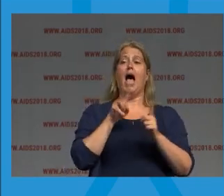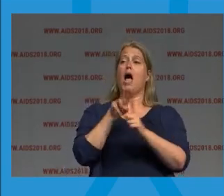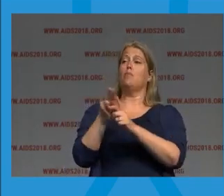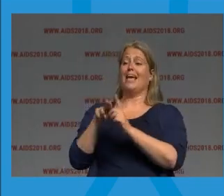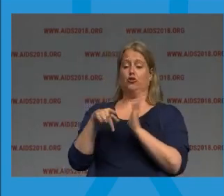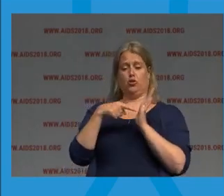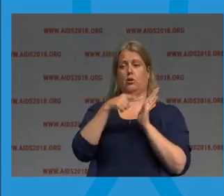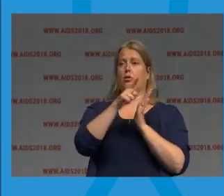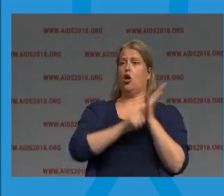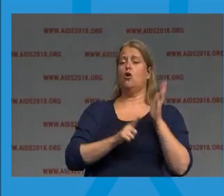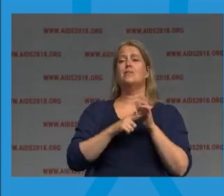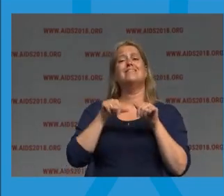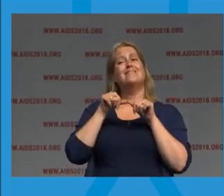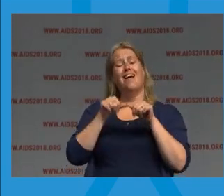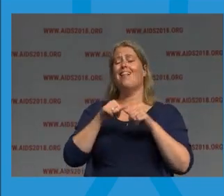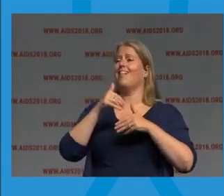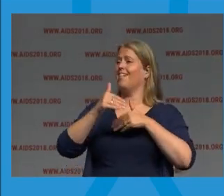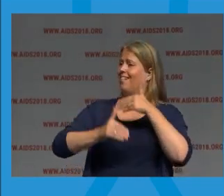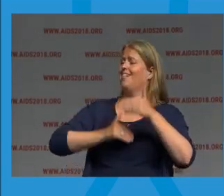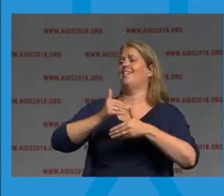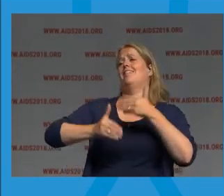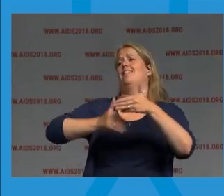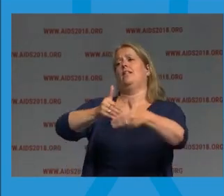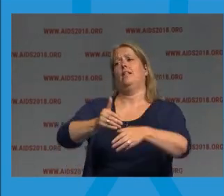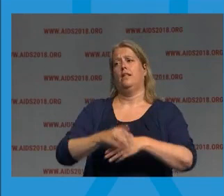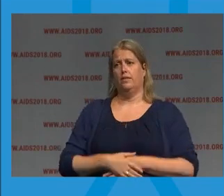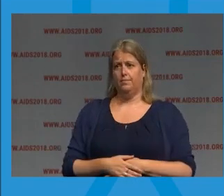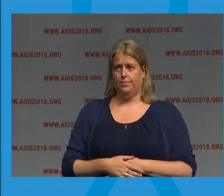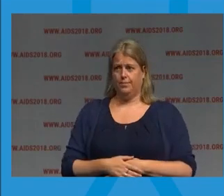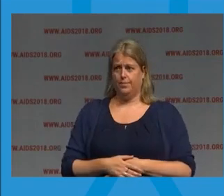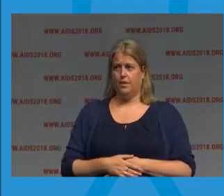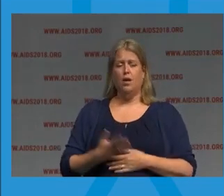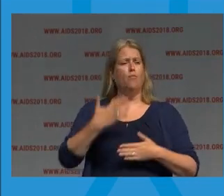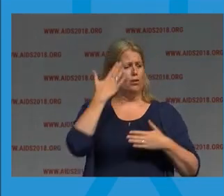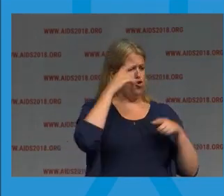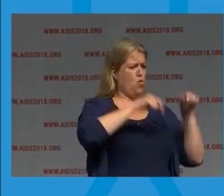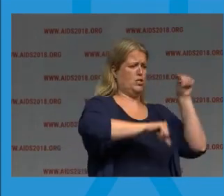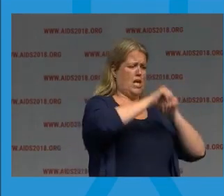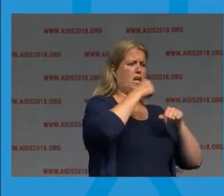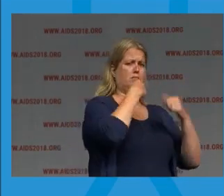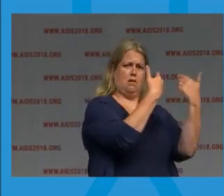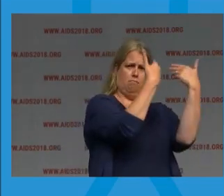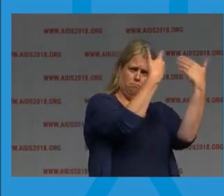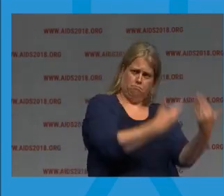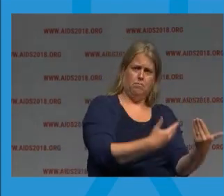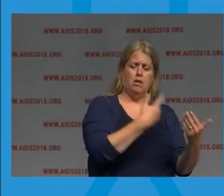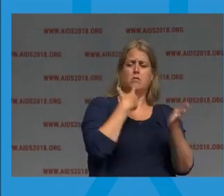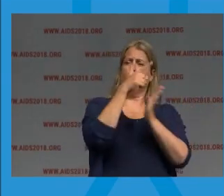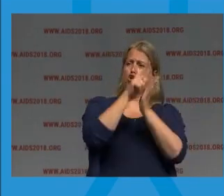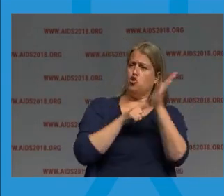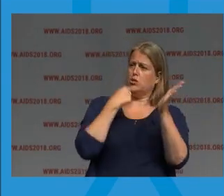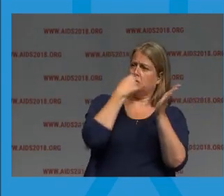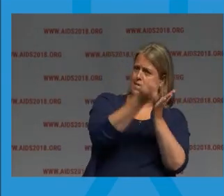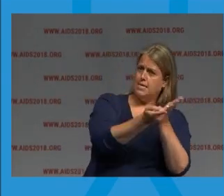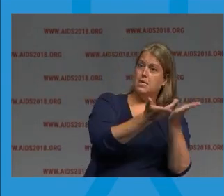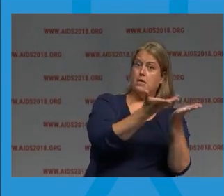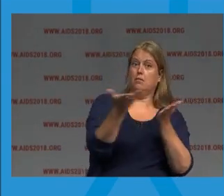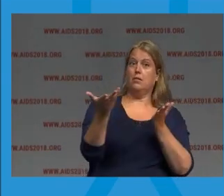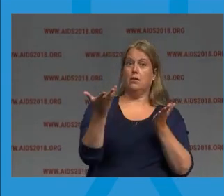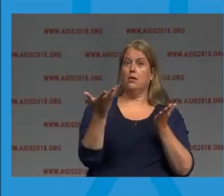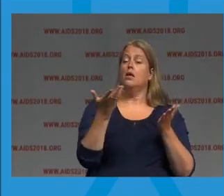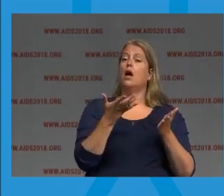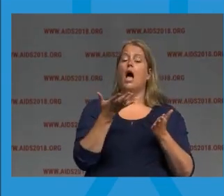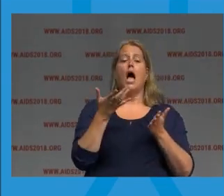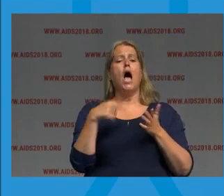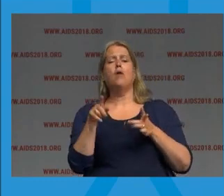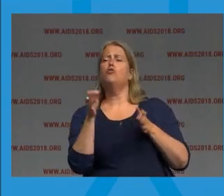continuing even as we speak. Even though we know what science says, even though we know what the law says, even though we know there are decisions